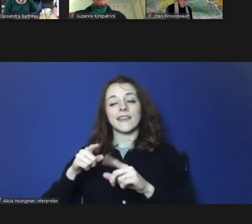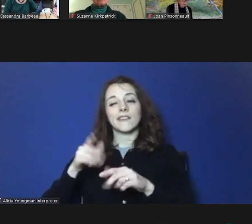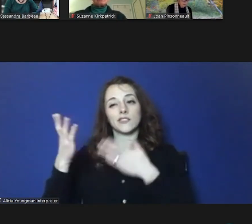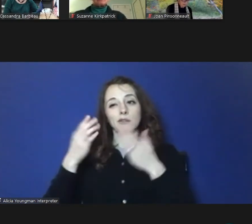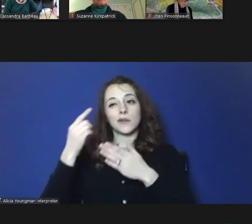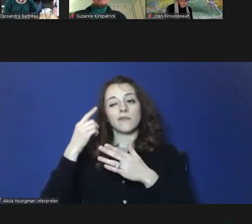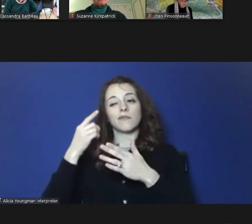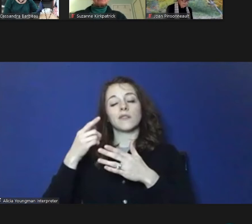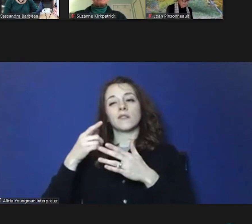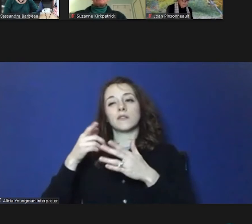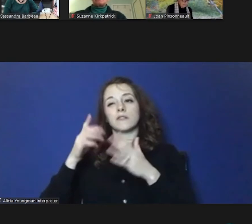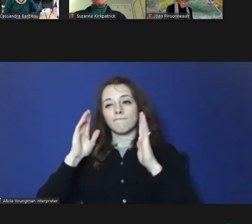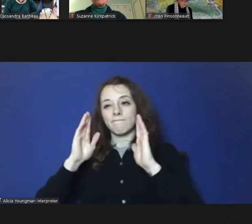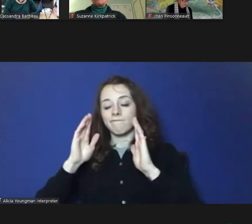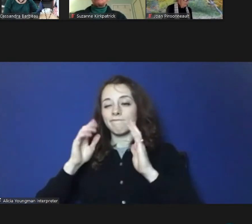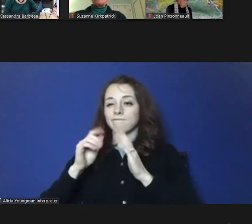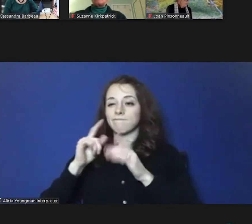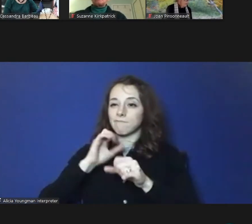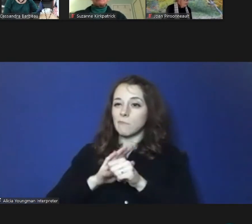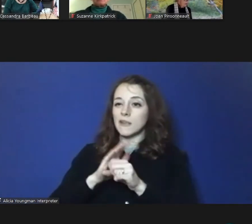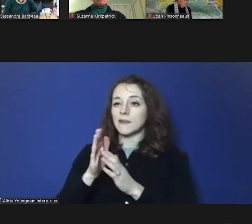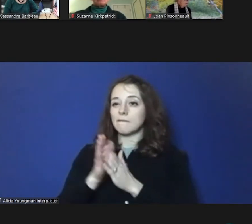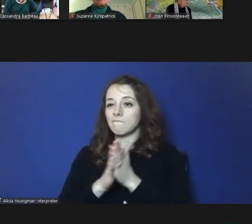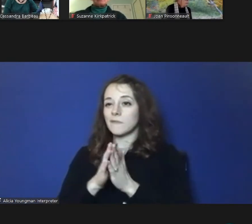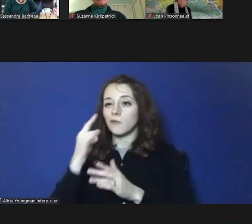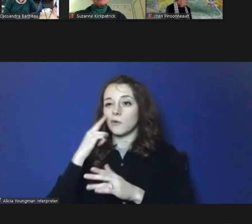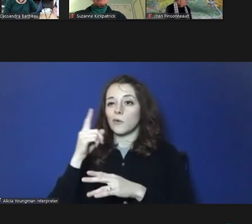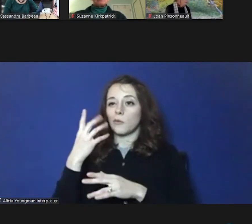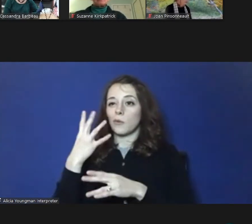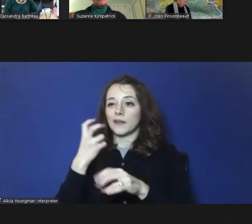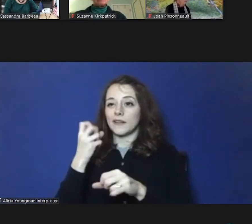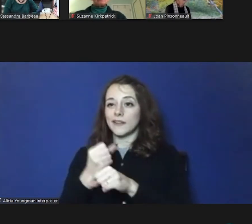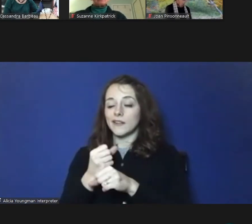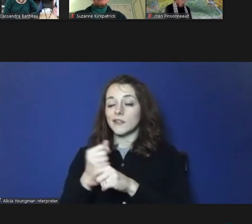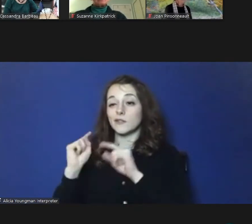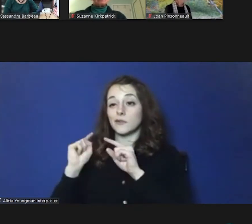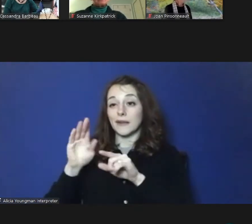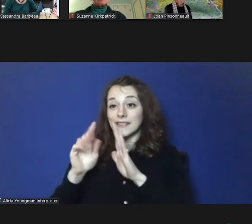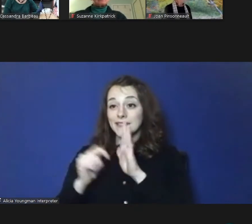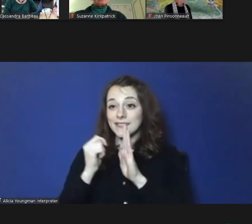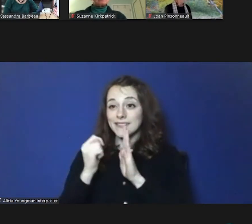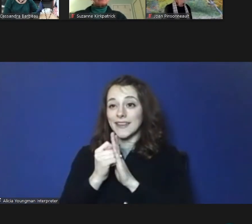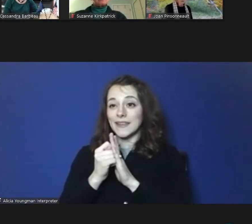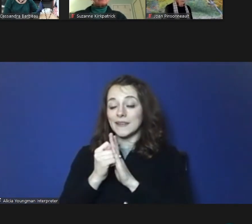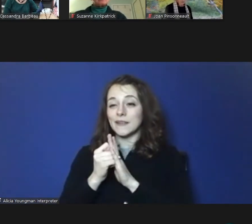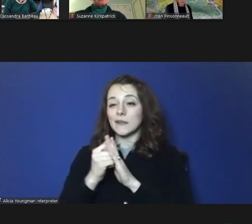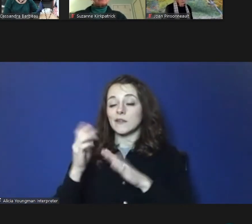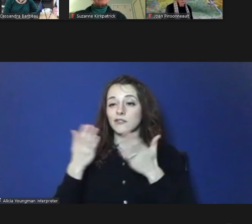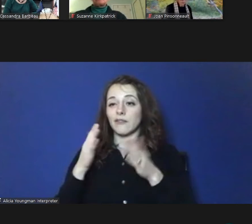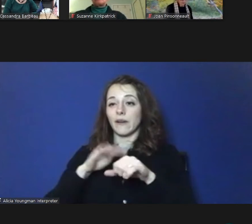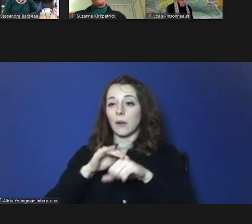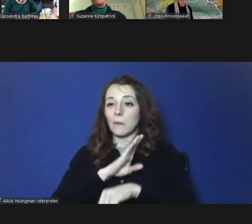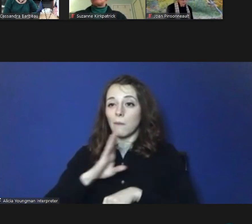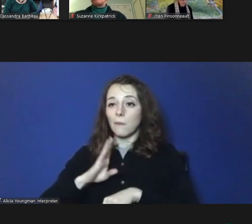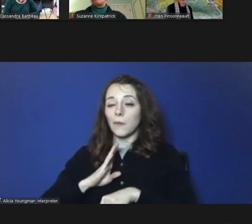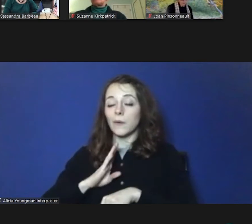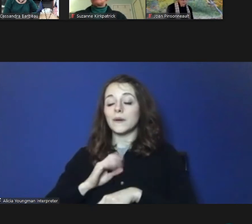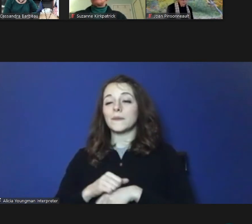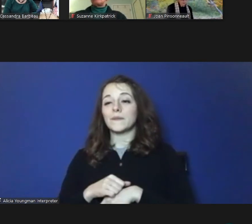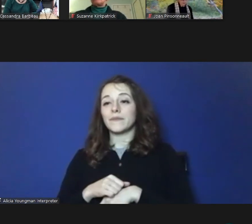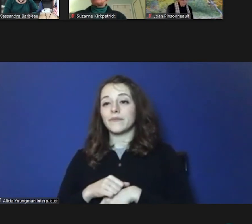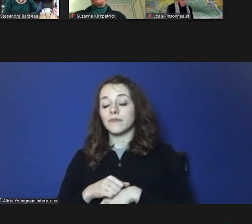years. And during his tenure chairing the Bennington Select Board, the greatly